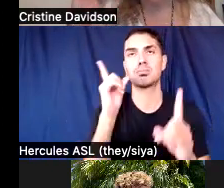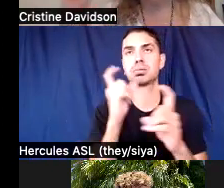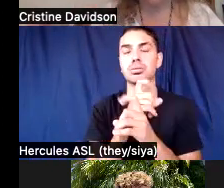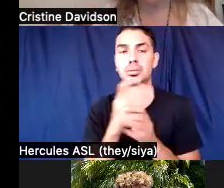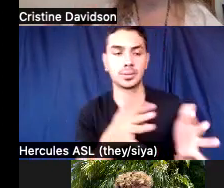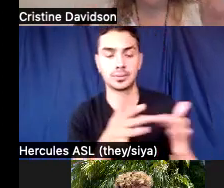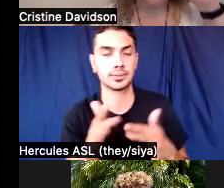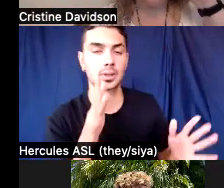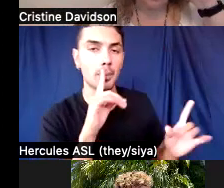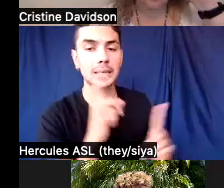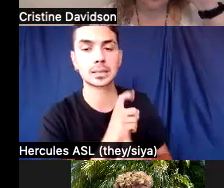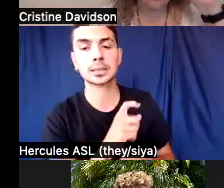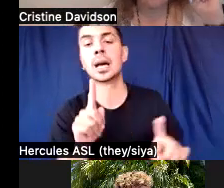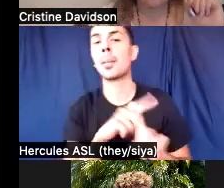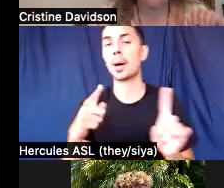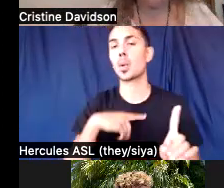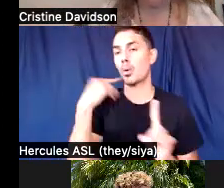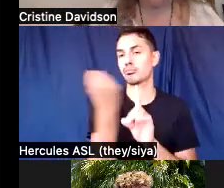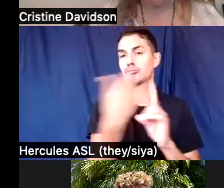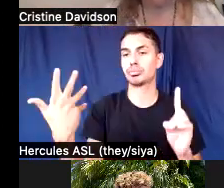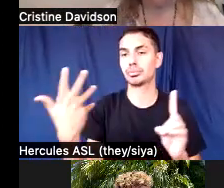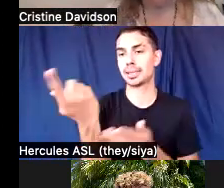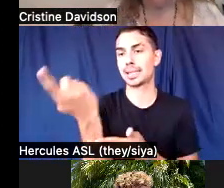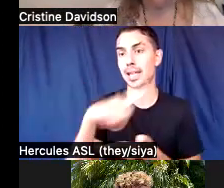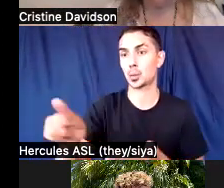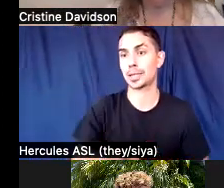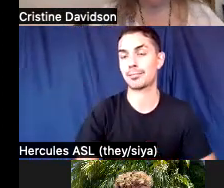talking more about it next week.